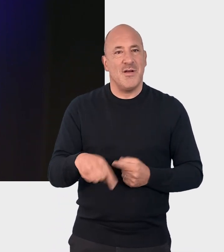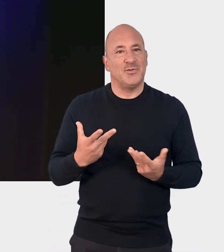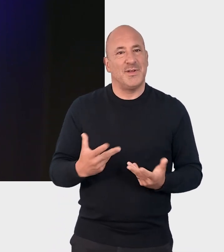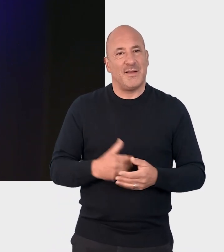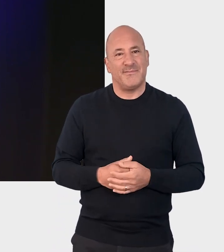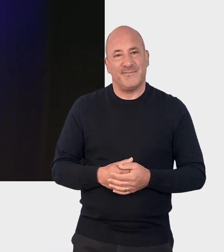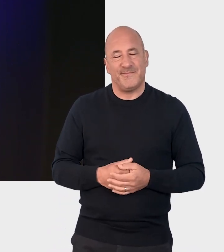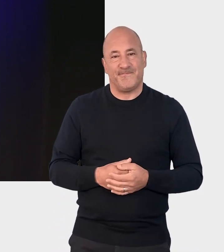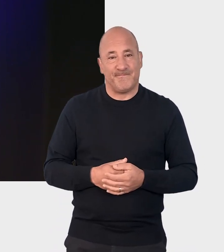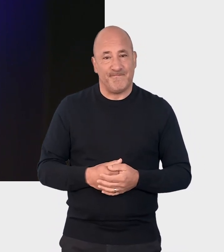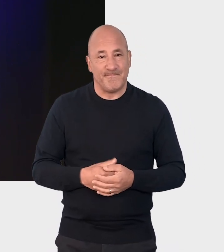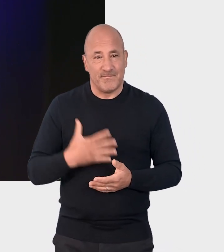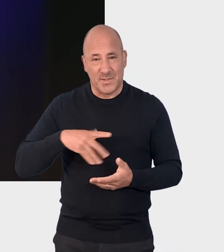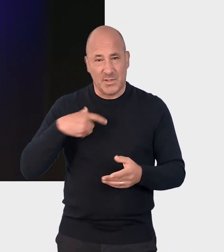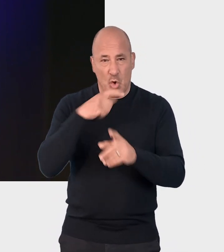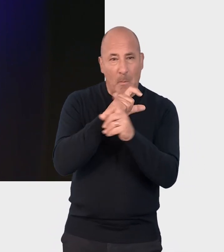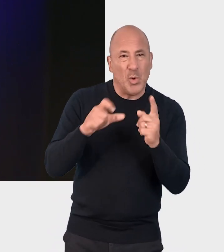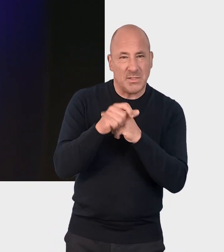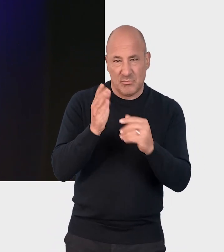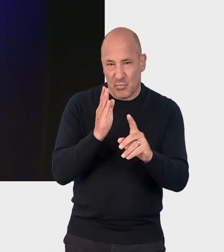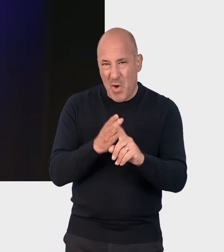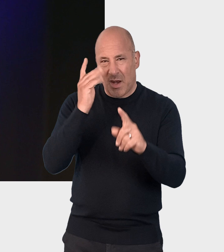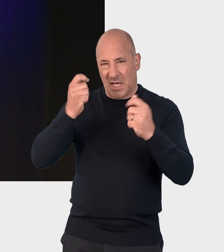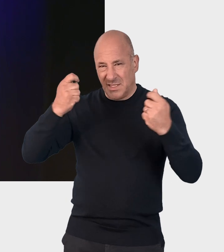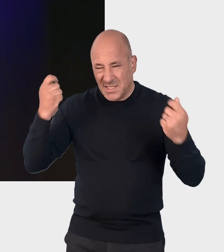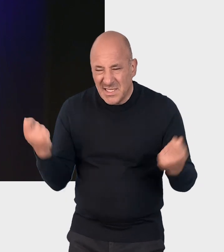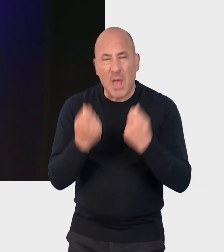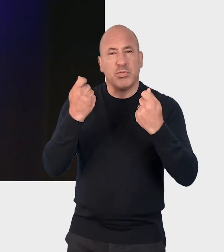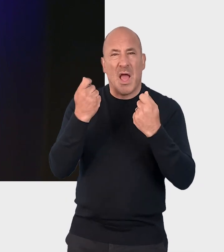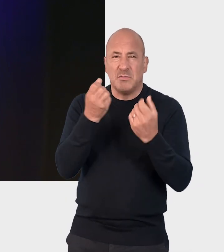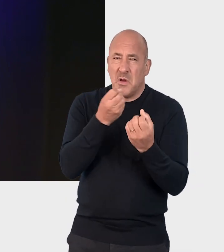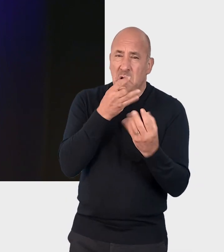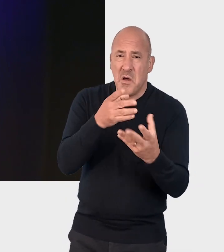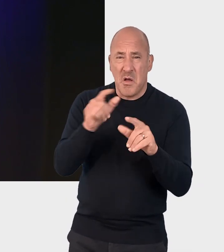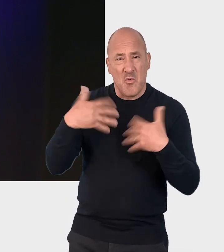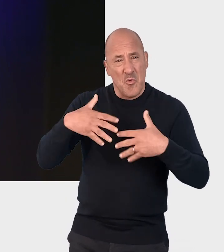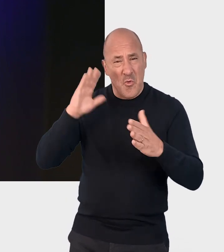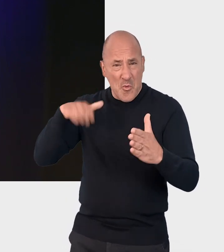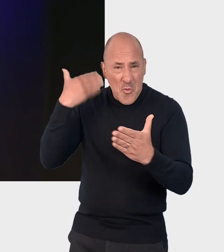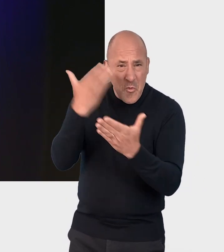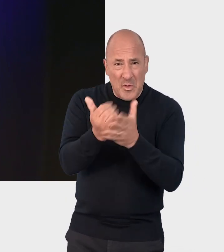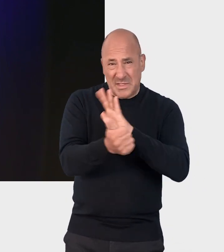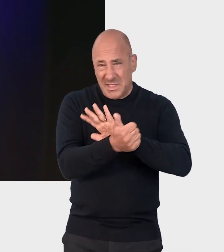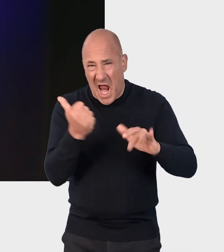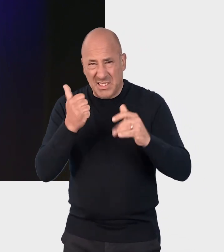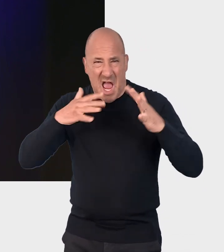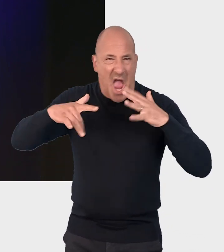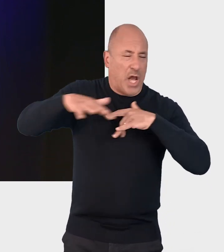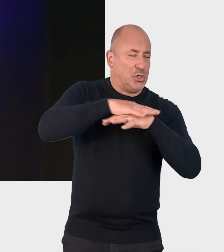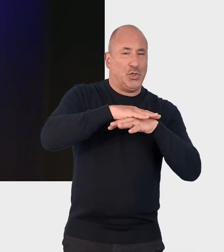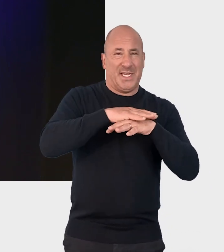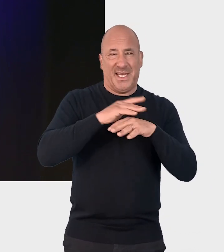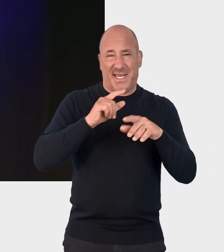all of us are here today, to recognise, to celebrate the wealth of experience, talent and the energy in